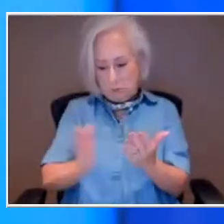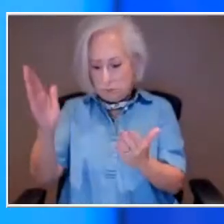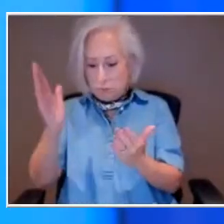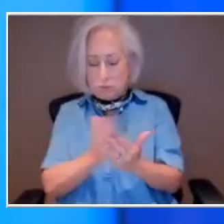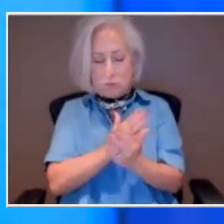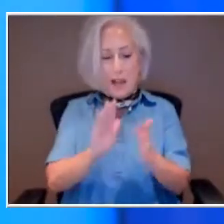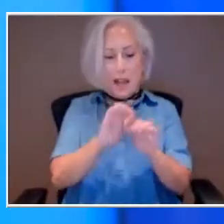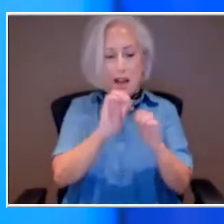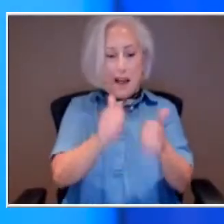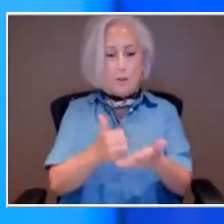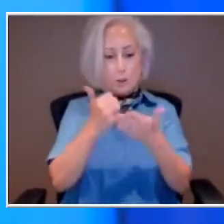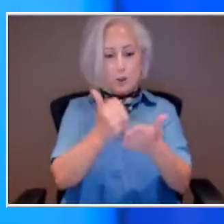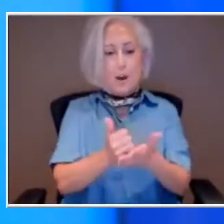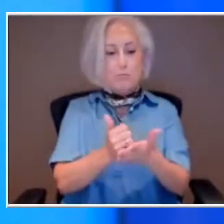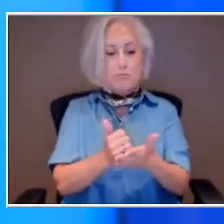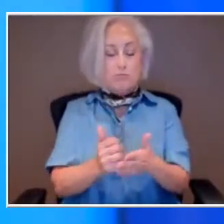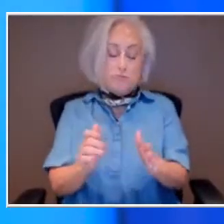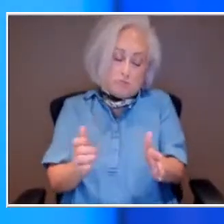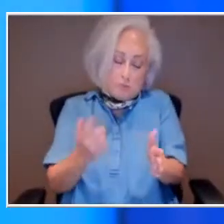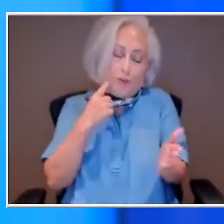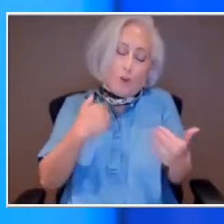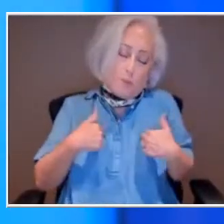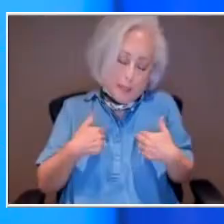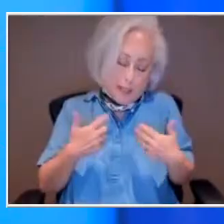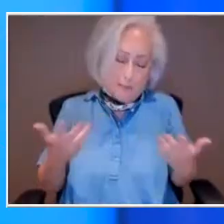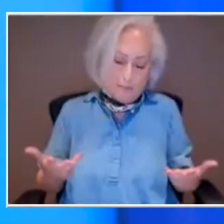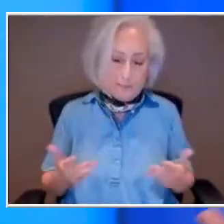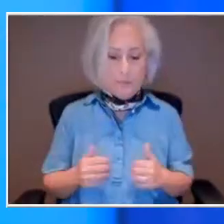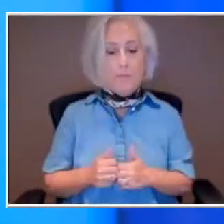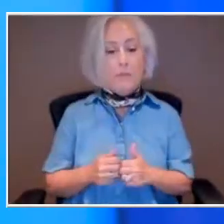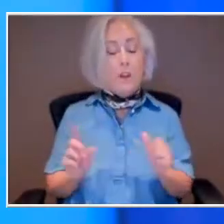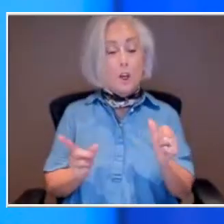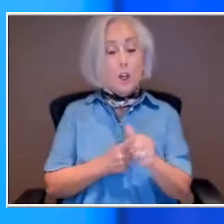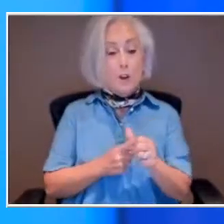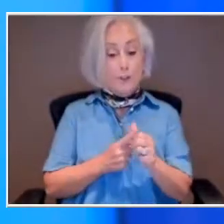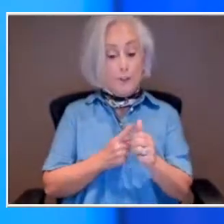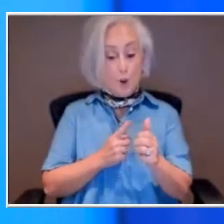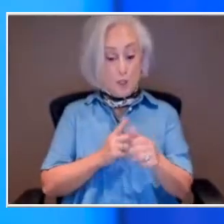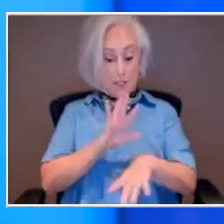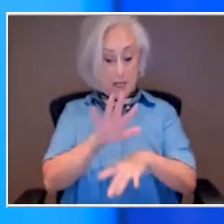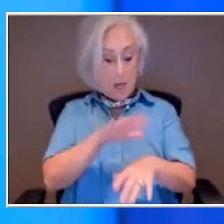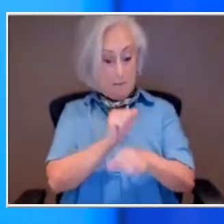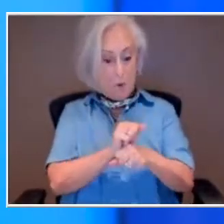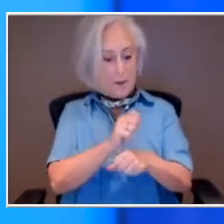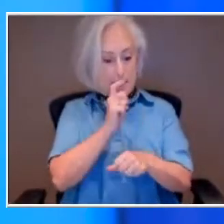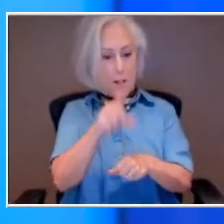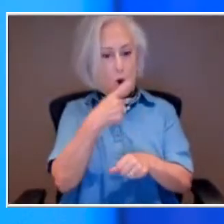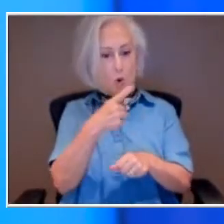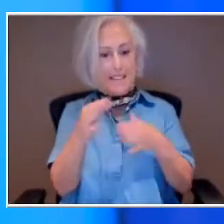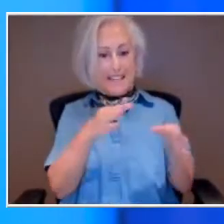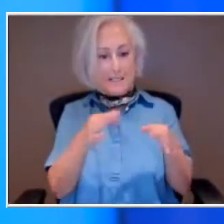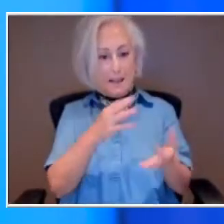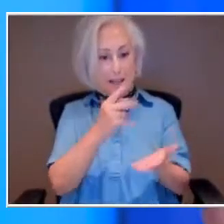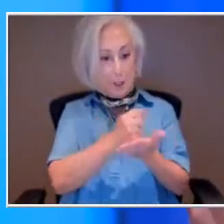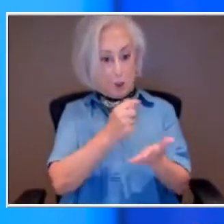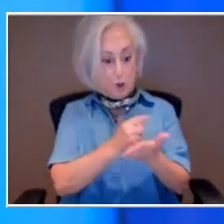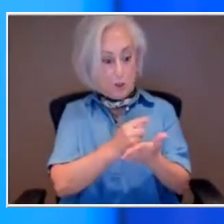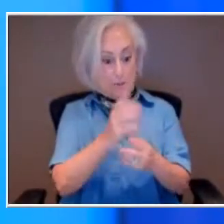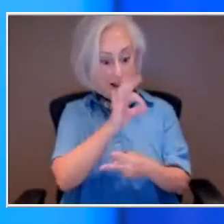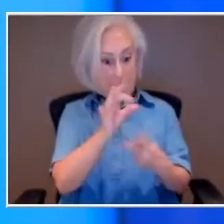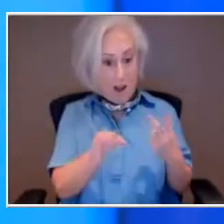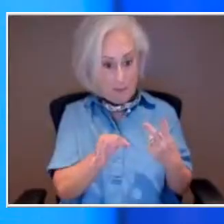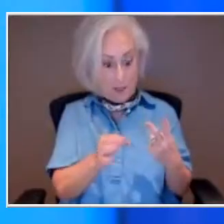why the very first visit, it's not just explaining what their treatment options can be surgically, also